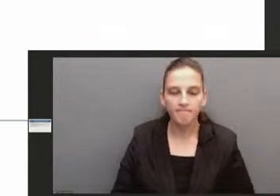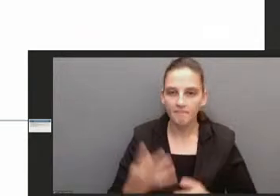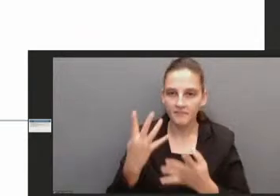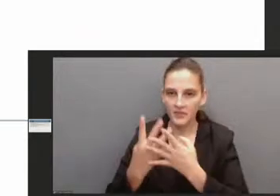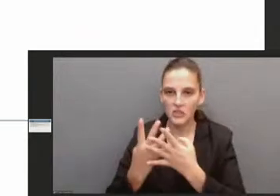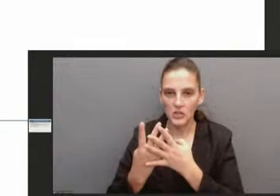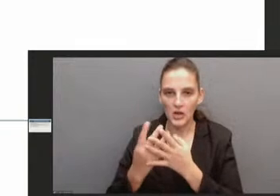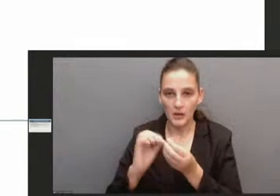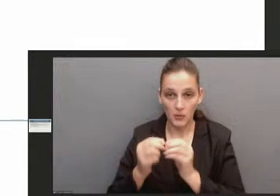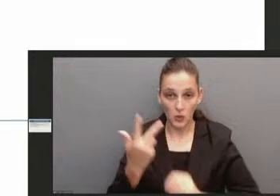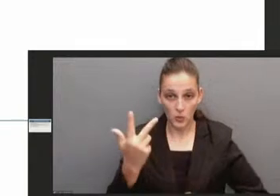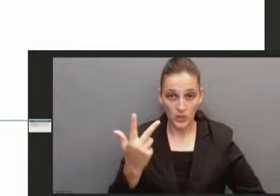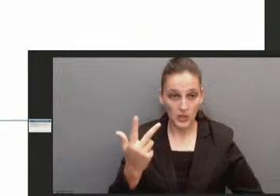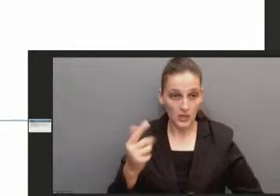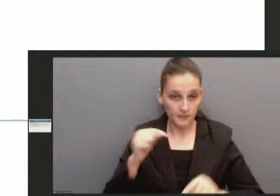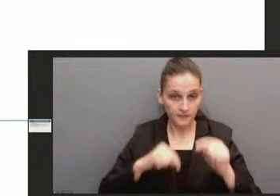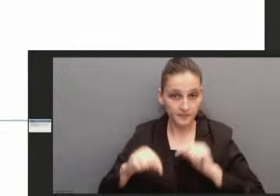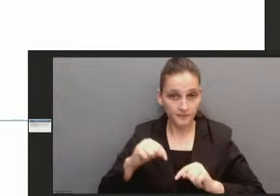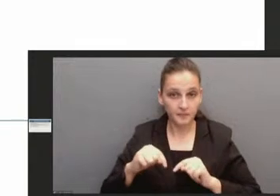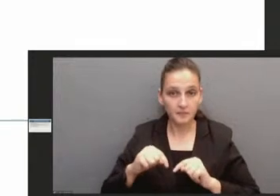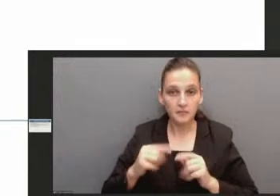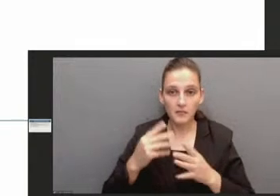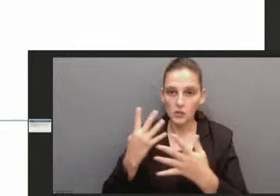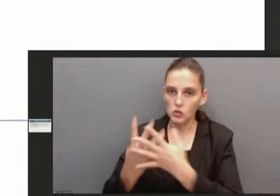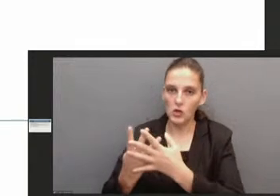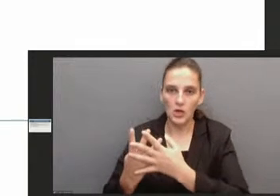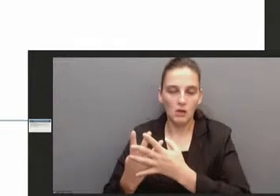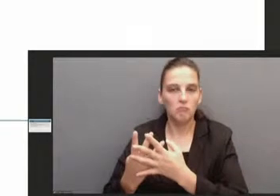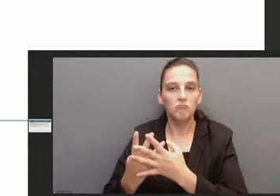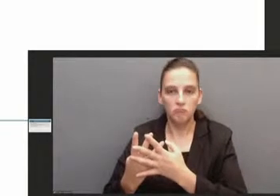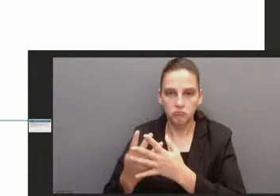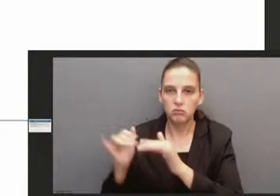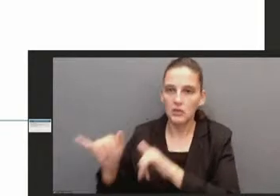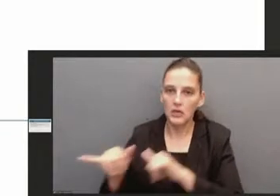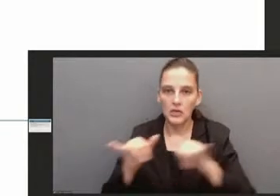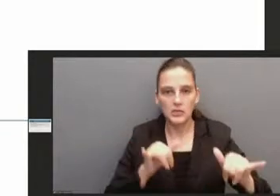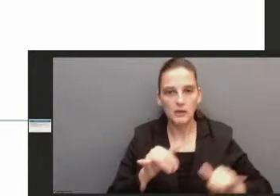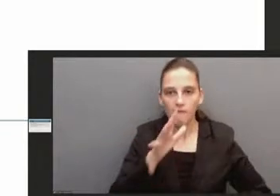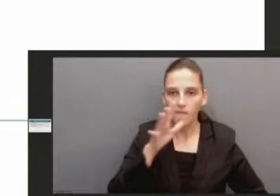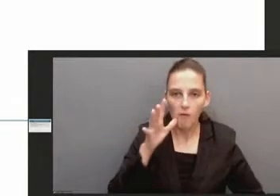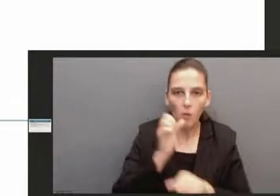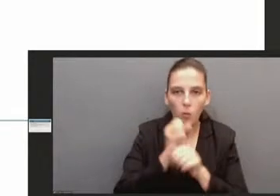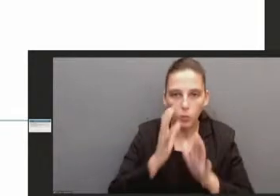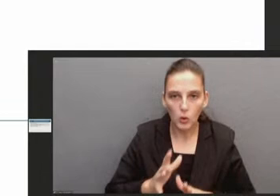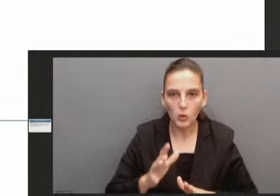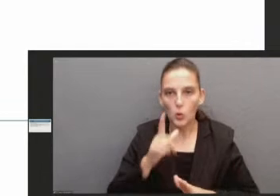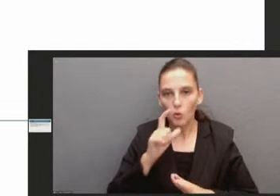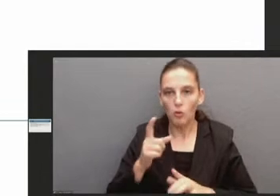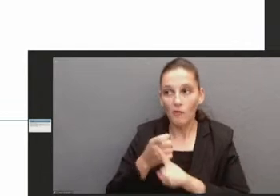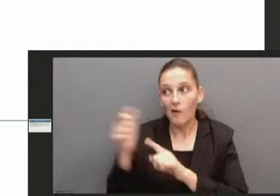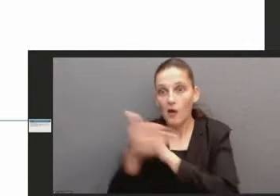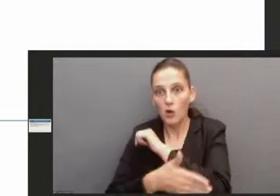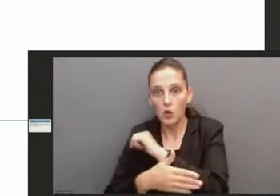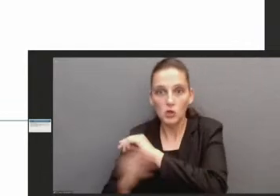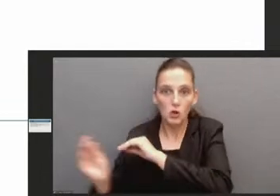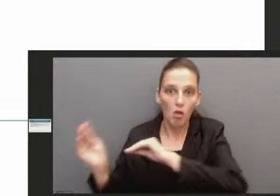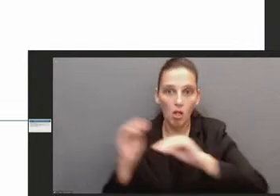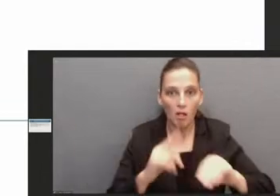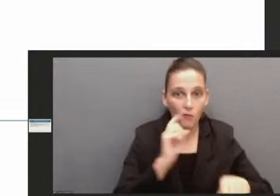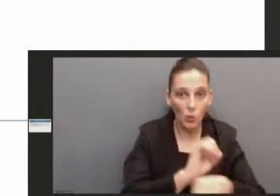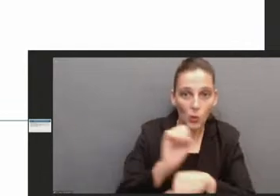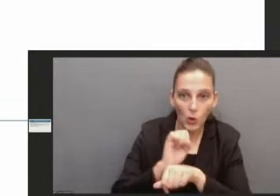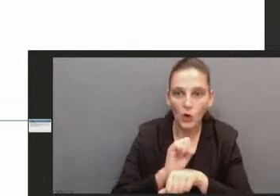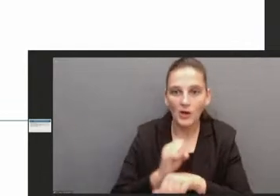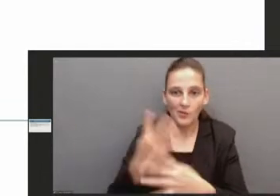number 3, where just like minority or migrant worker populations, where the disease was allowed to spread.